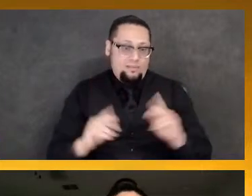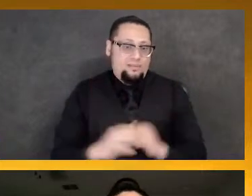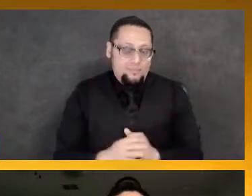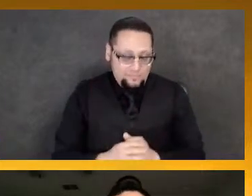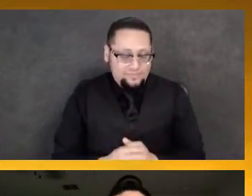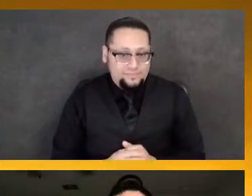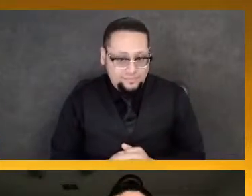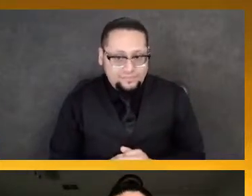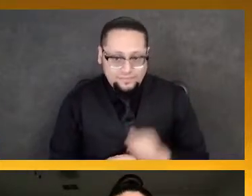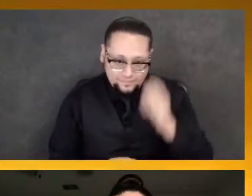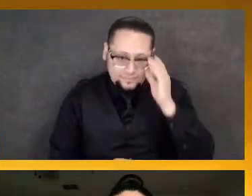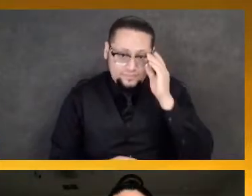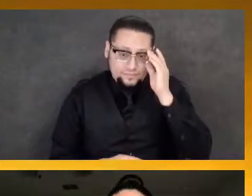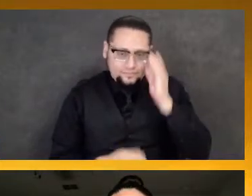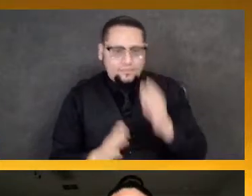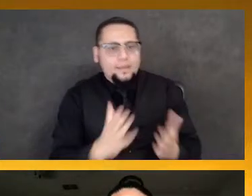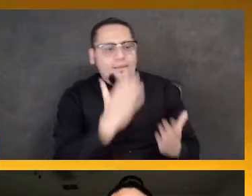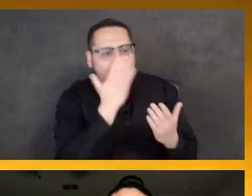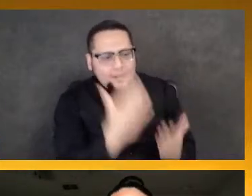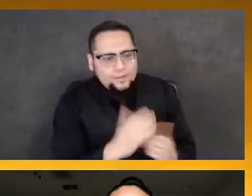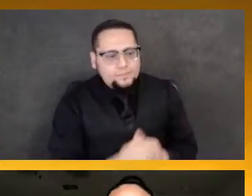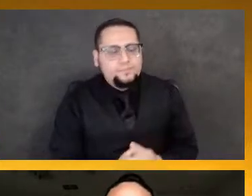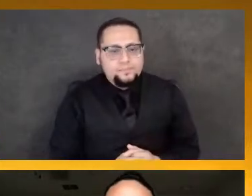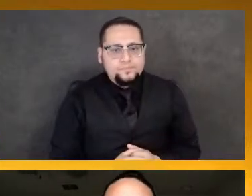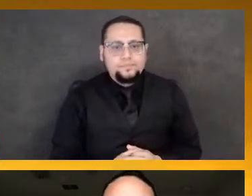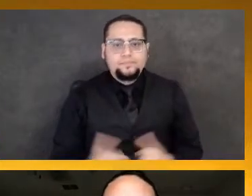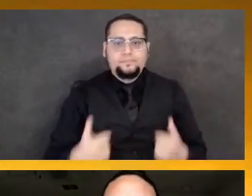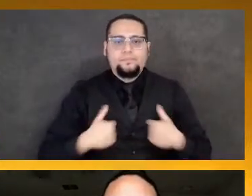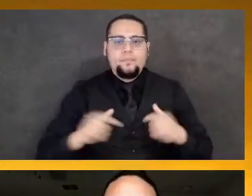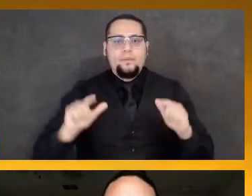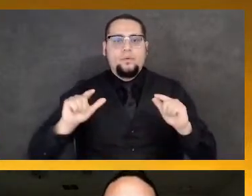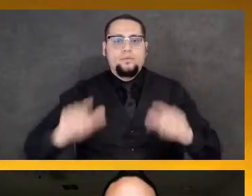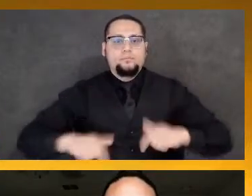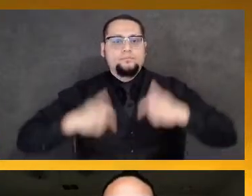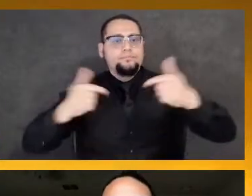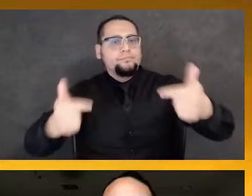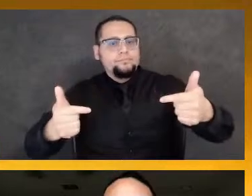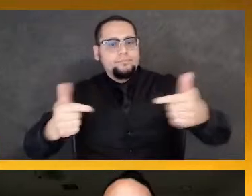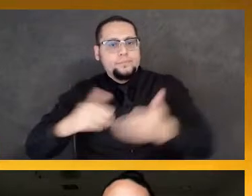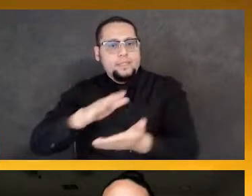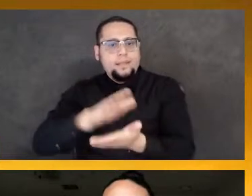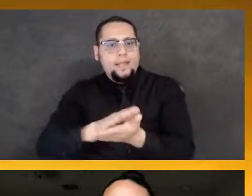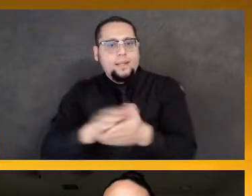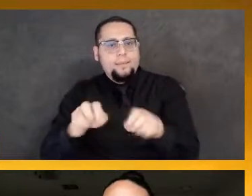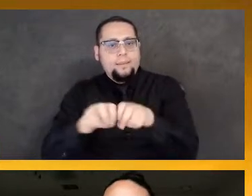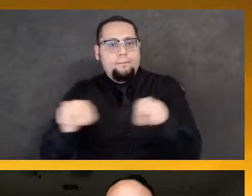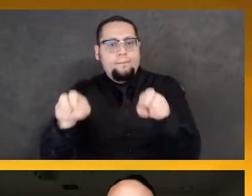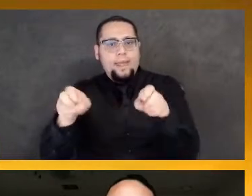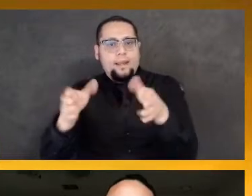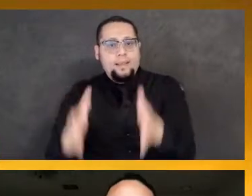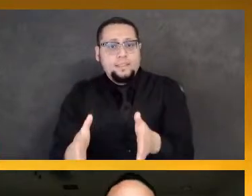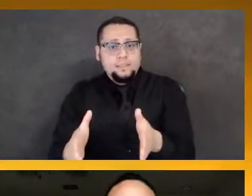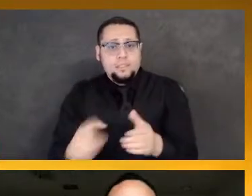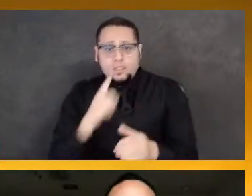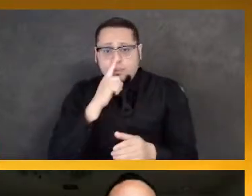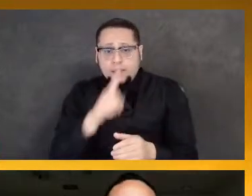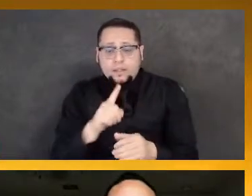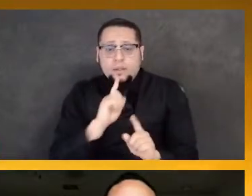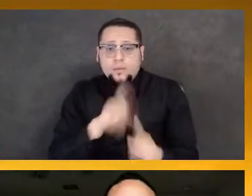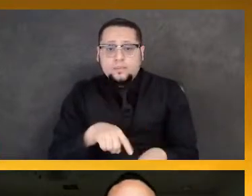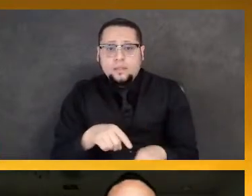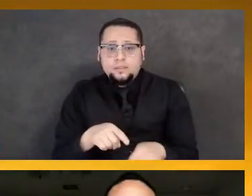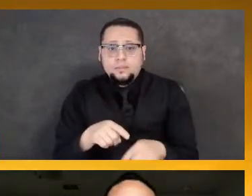Thank you. I'm going to go ahead and turn it over now to our academic panelists. If we can just keep our